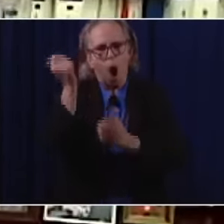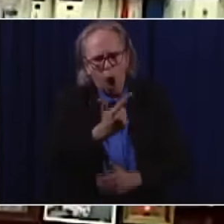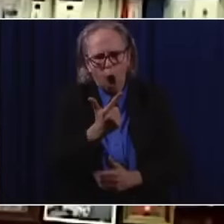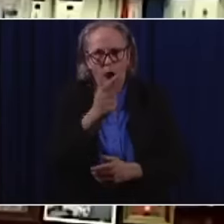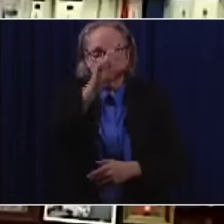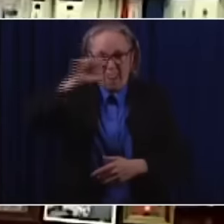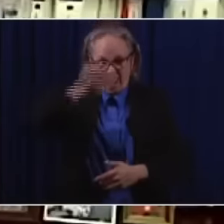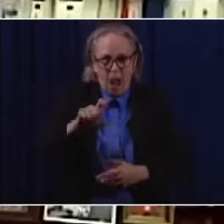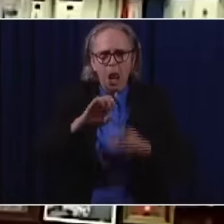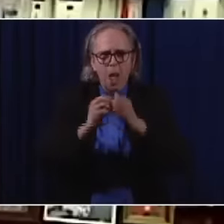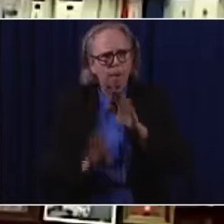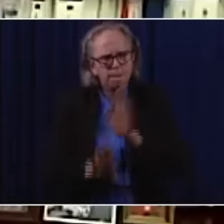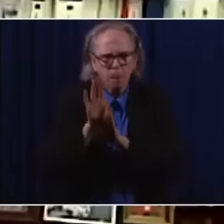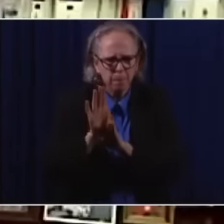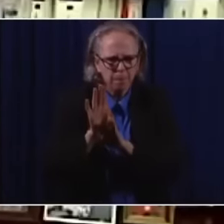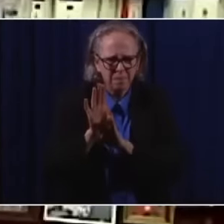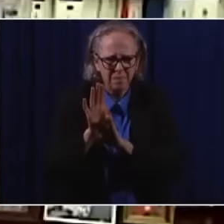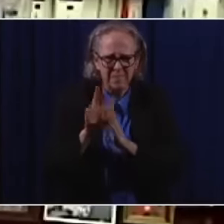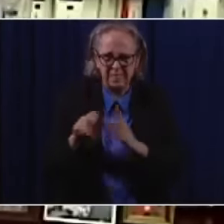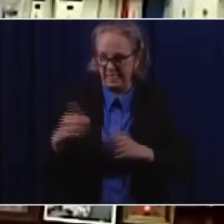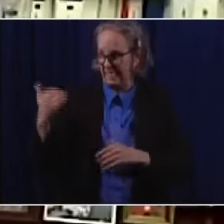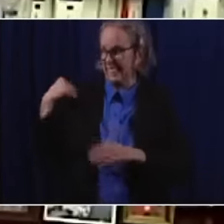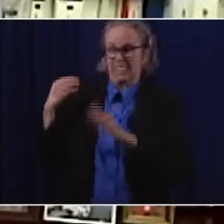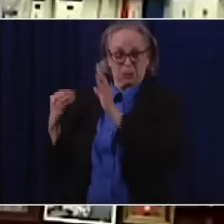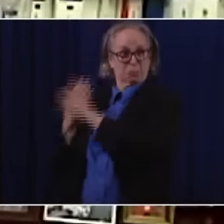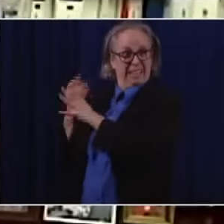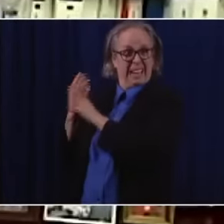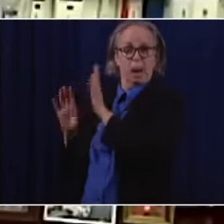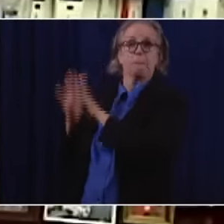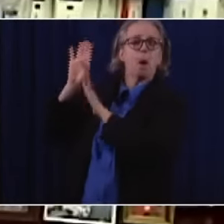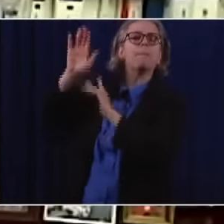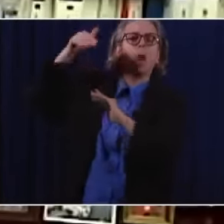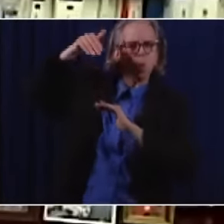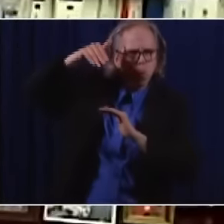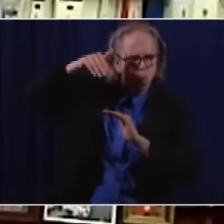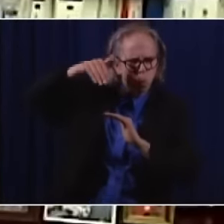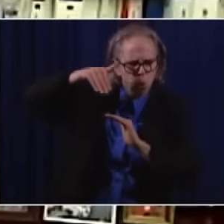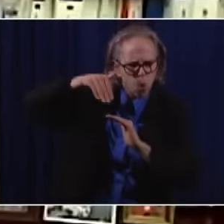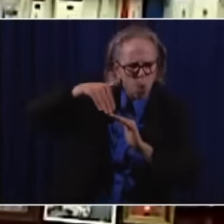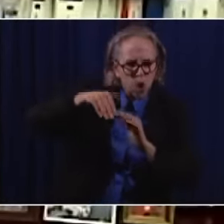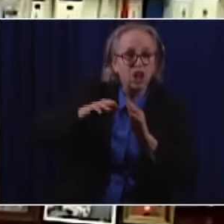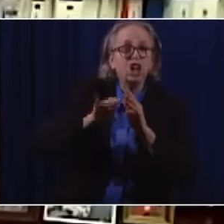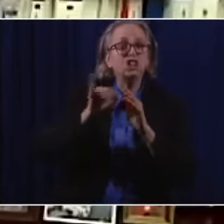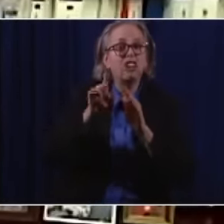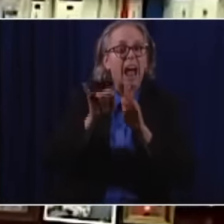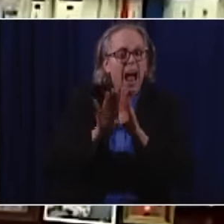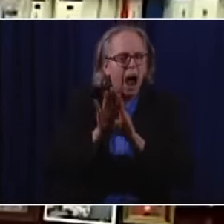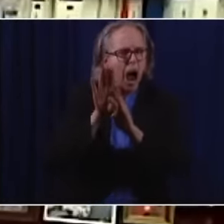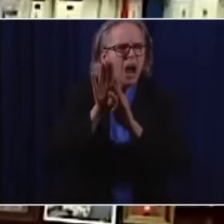a peak in the spring and then another peak in that late July, early August timeframe. But Zone 3 is the